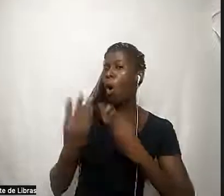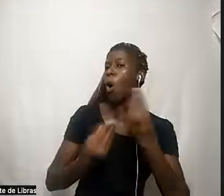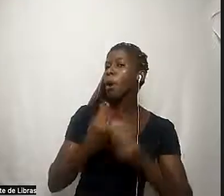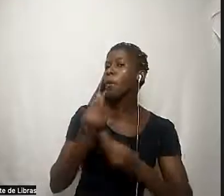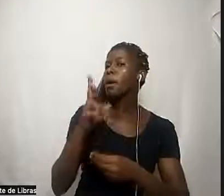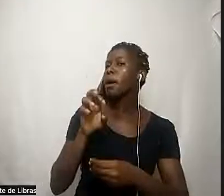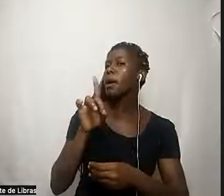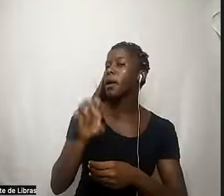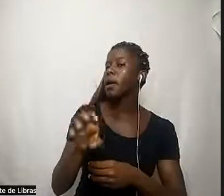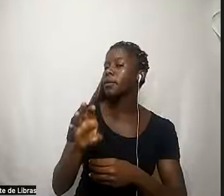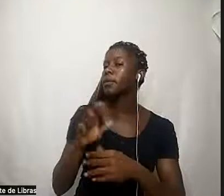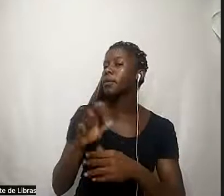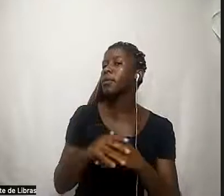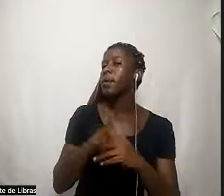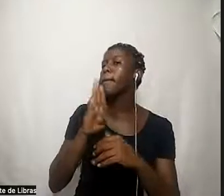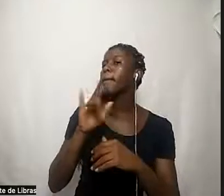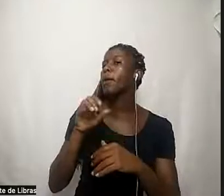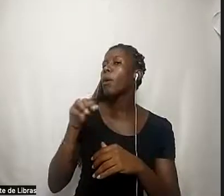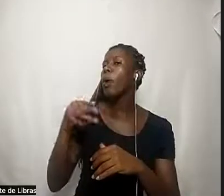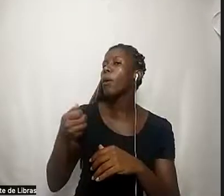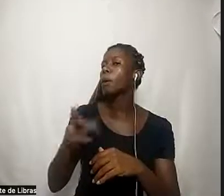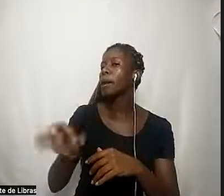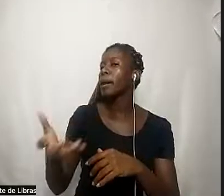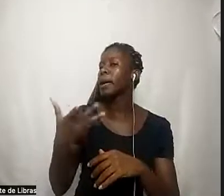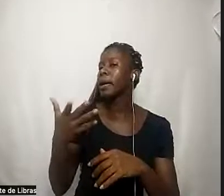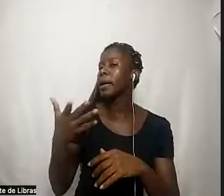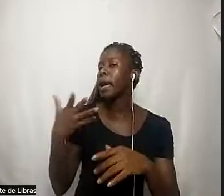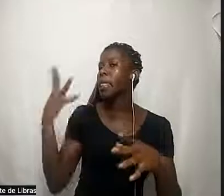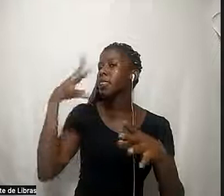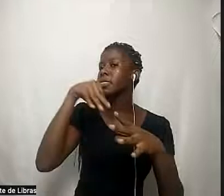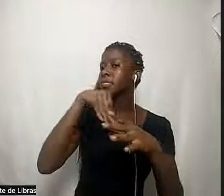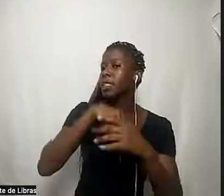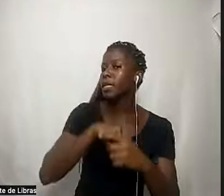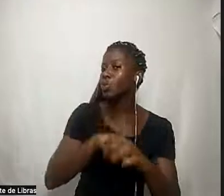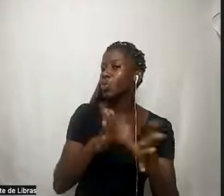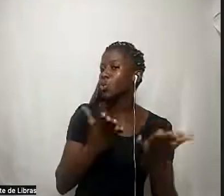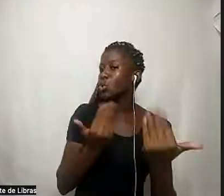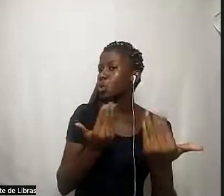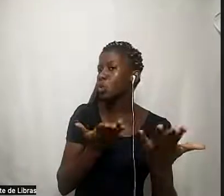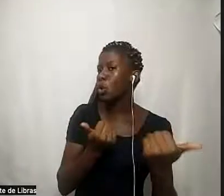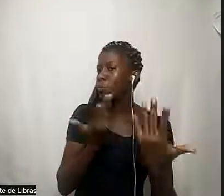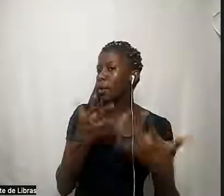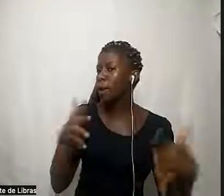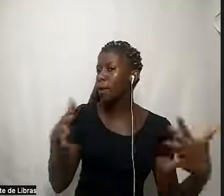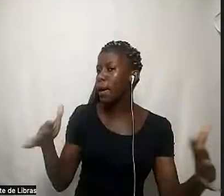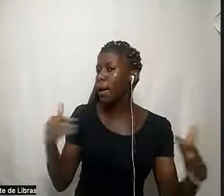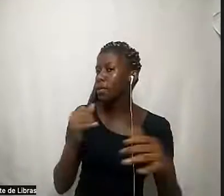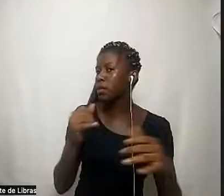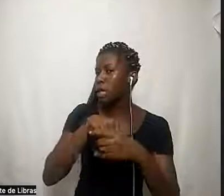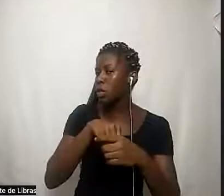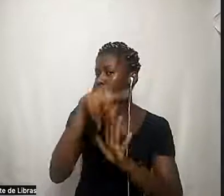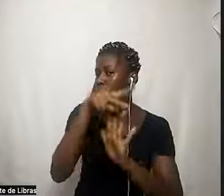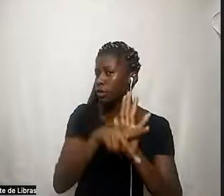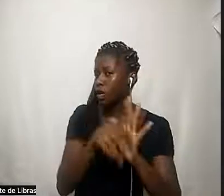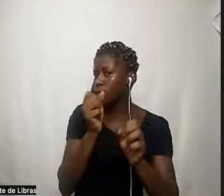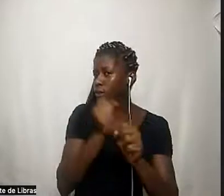How does Biomar Network want to include the youth participants in